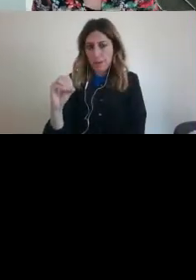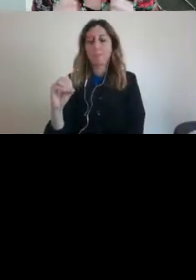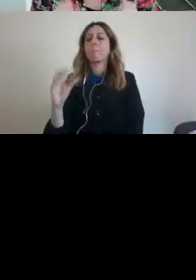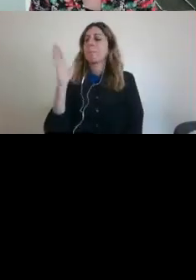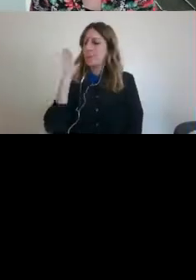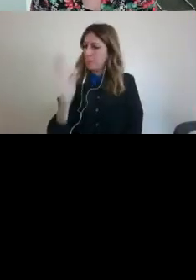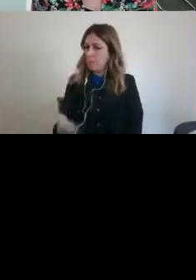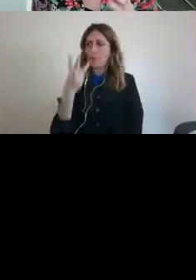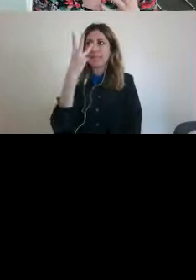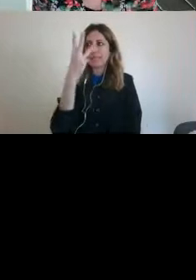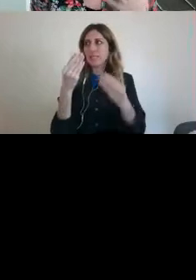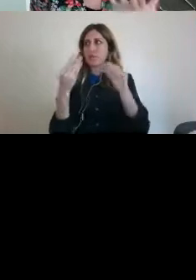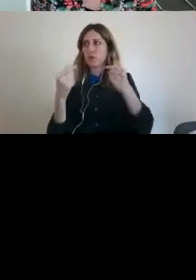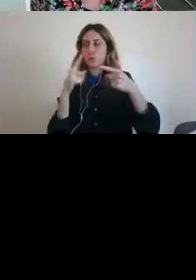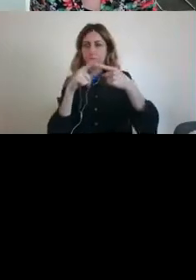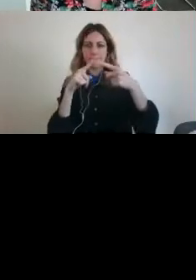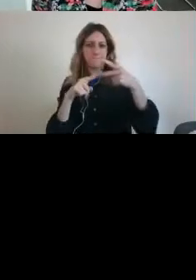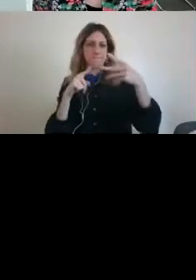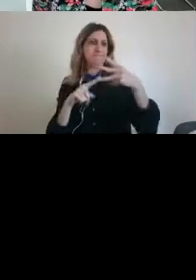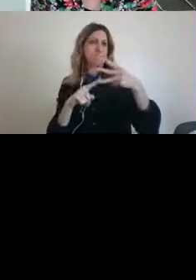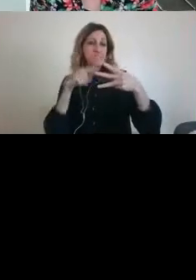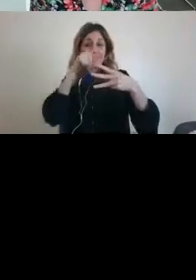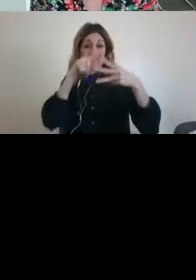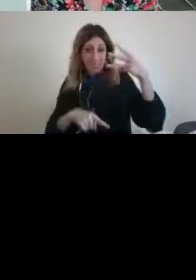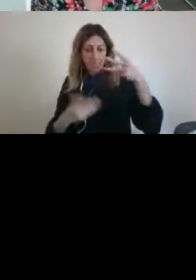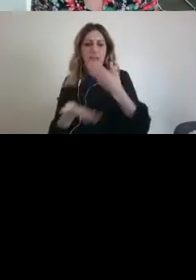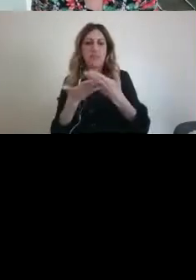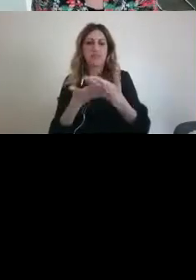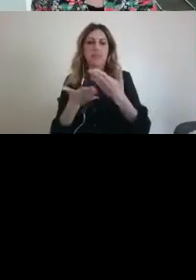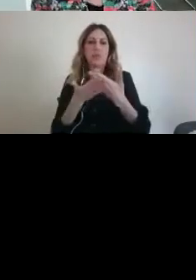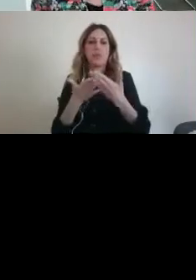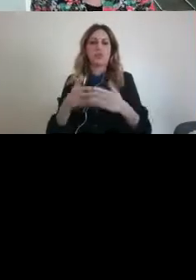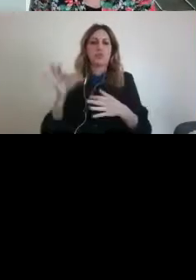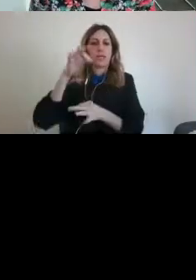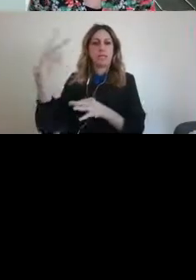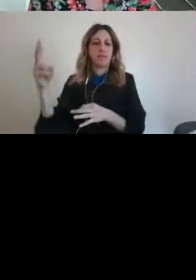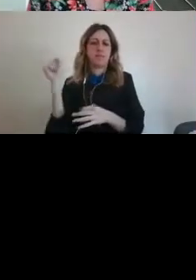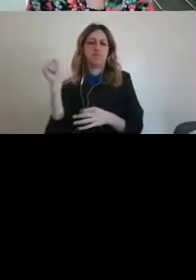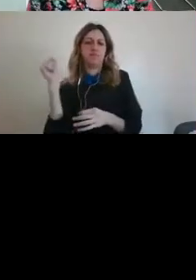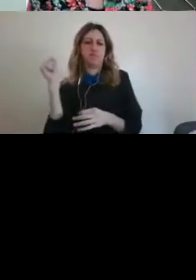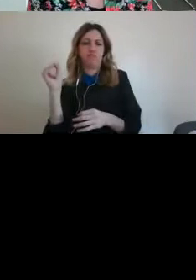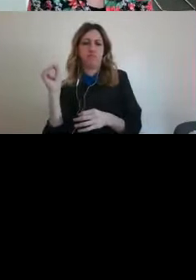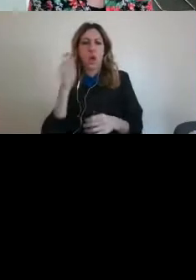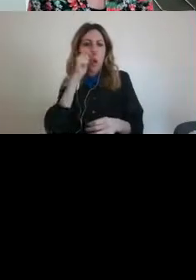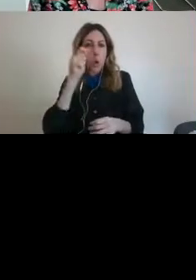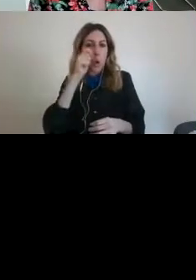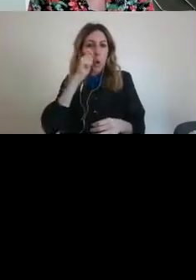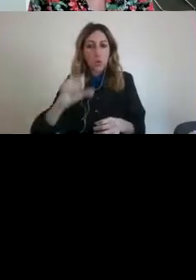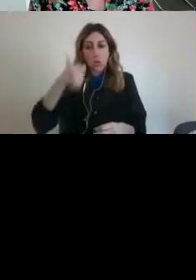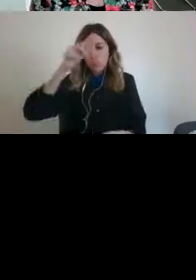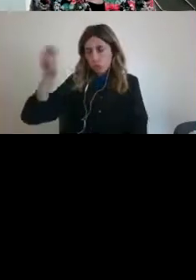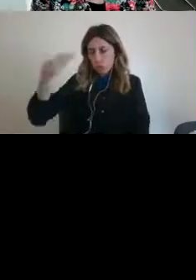fit. And these are all things that'll help you with your fitness. The first thing is to improve your